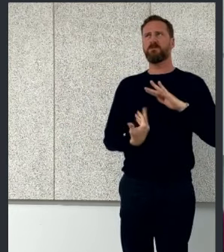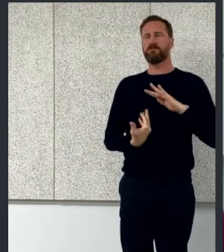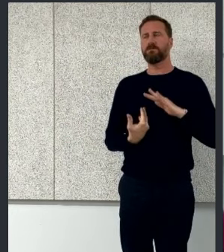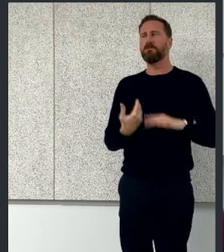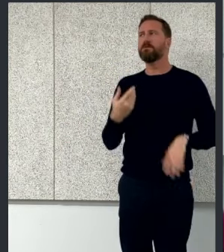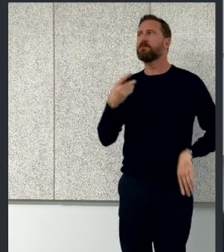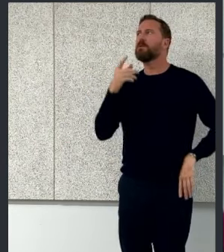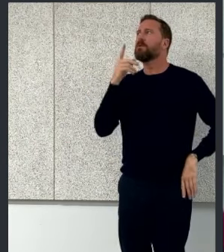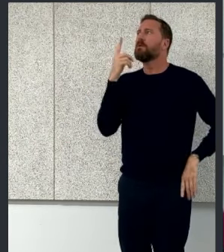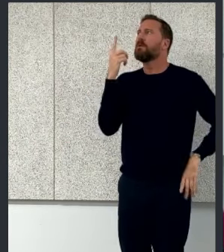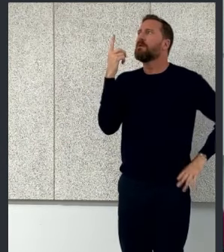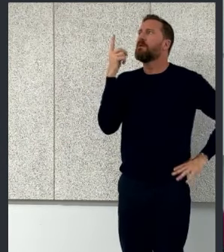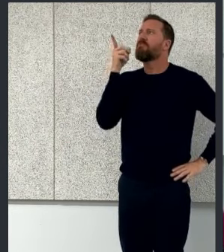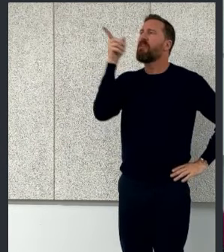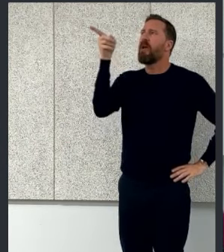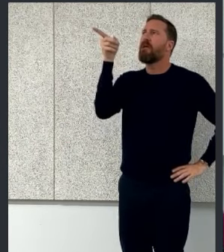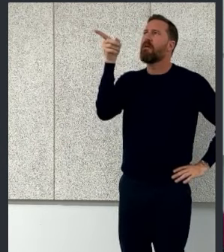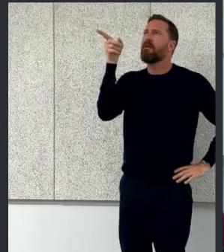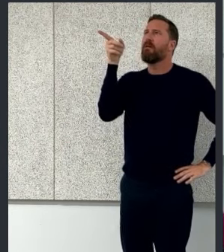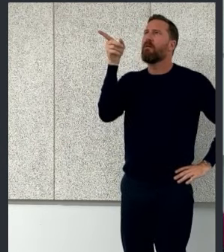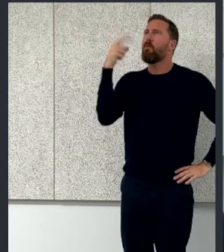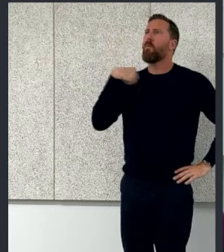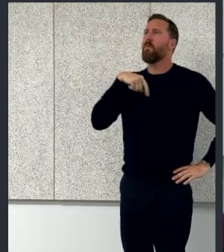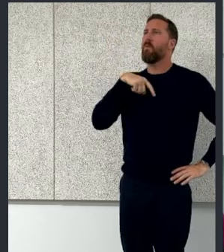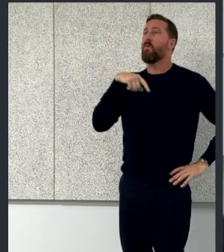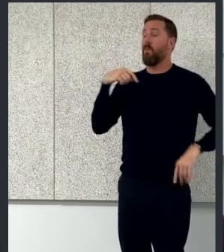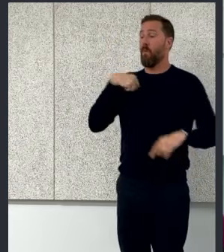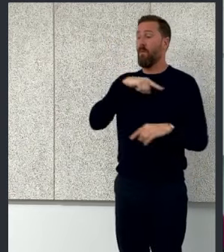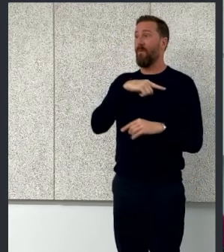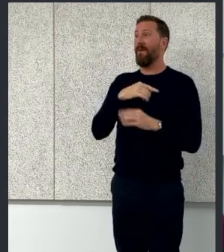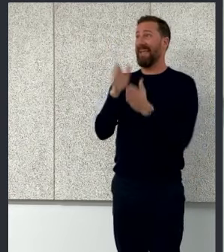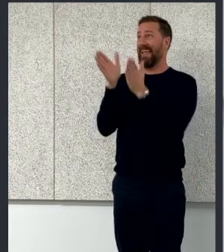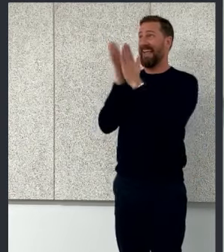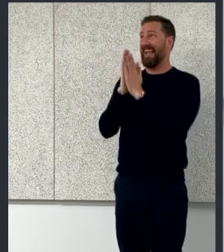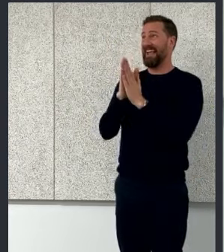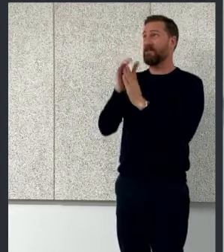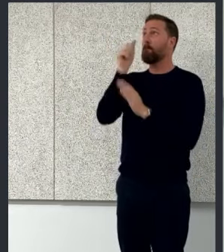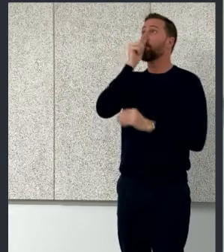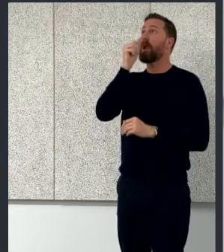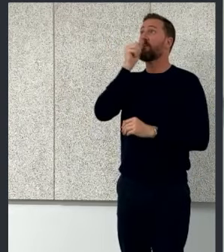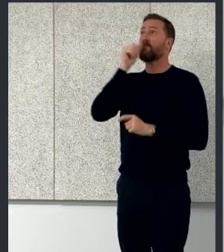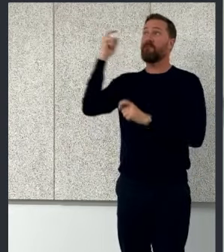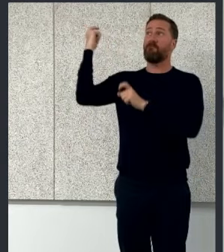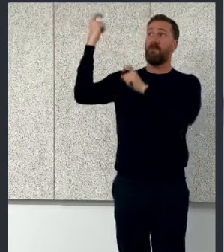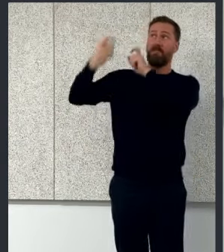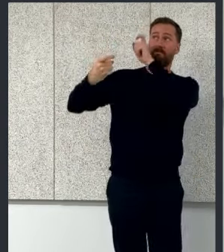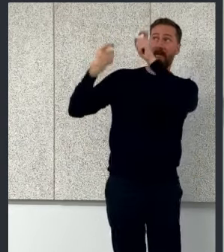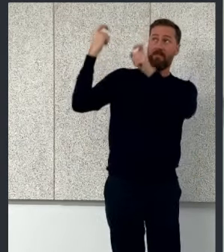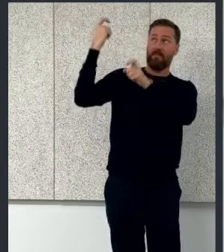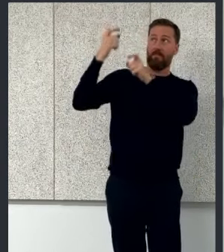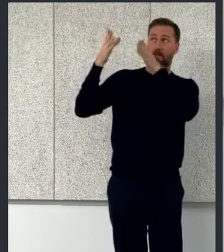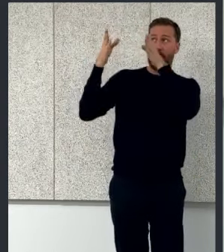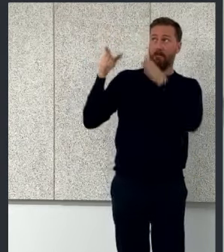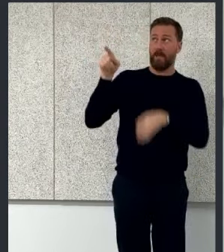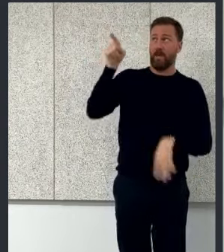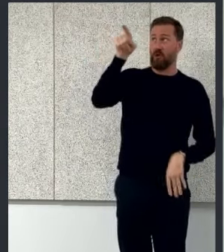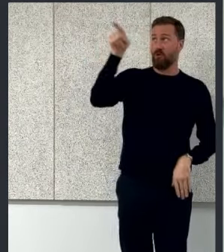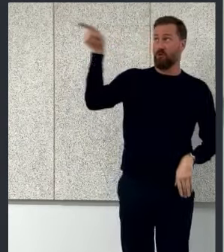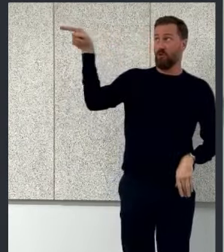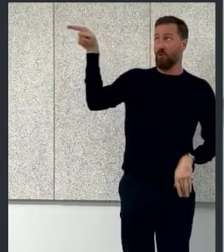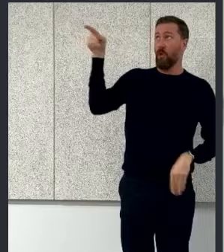was that I think we often ask philanthropy, private philanthropy specifically, to